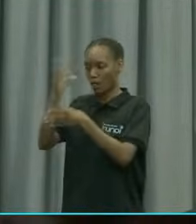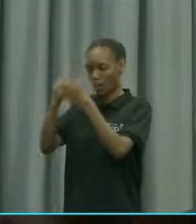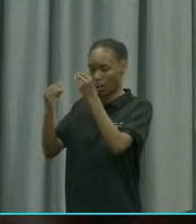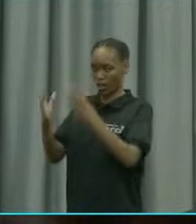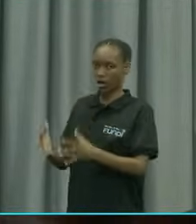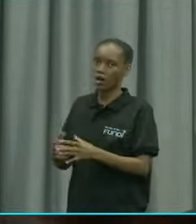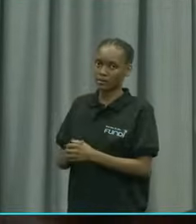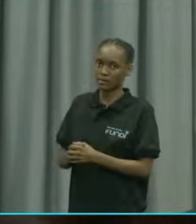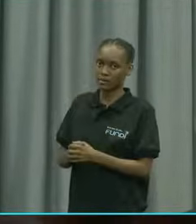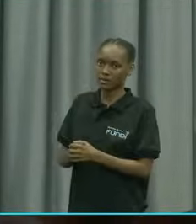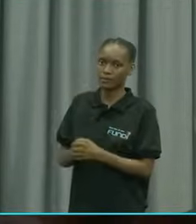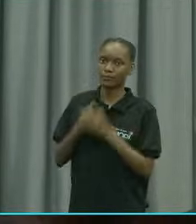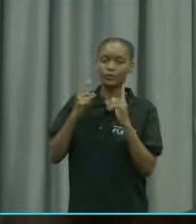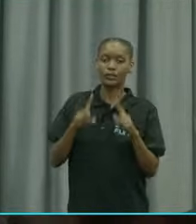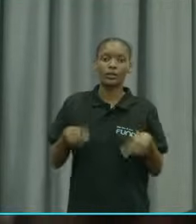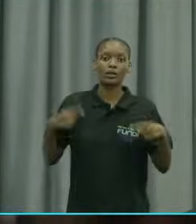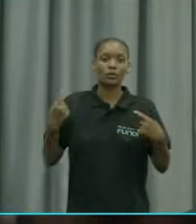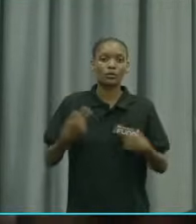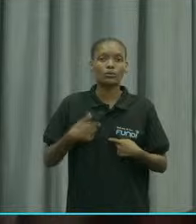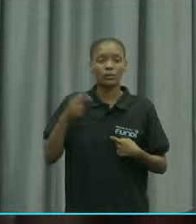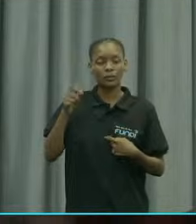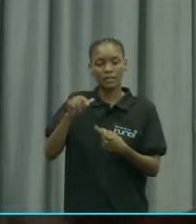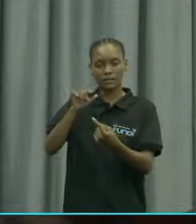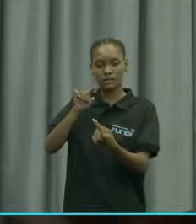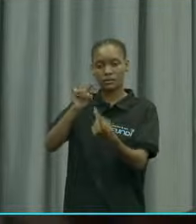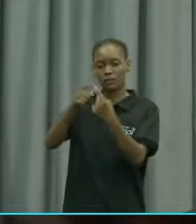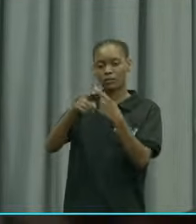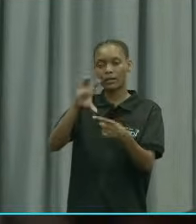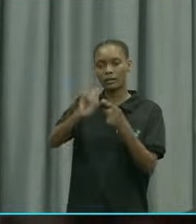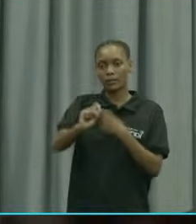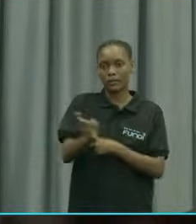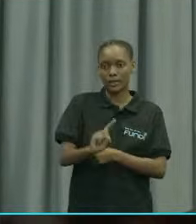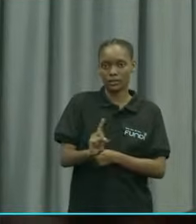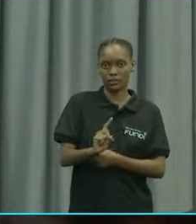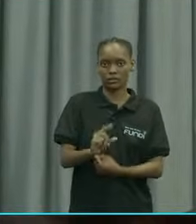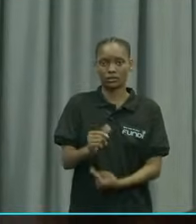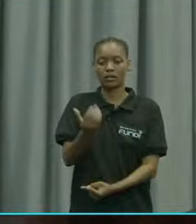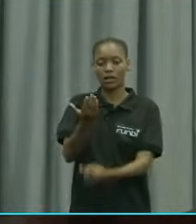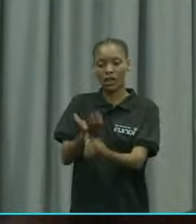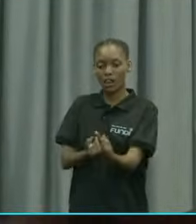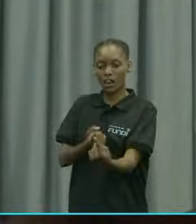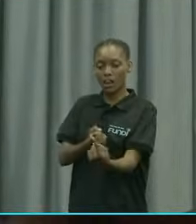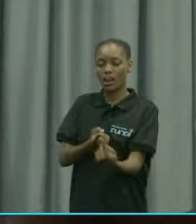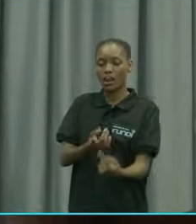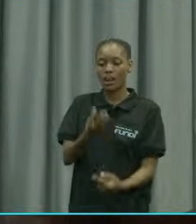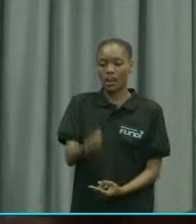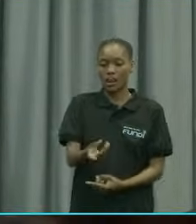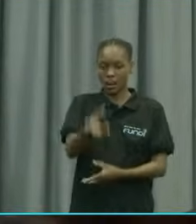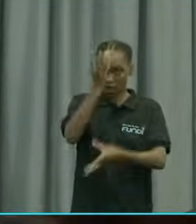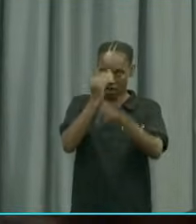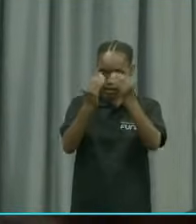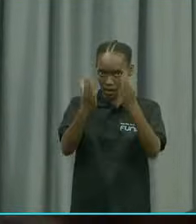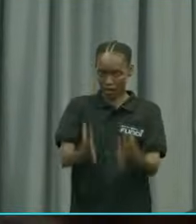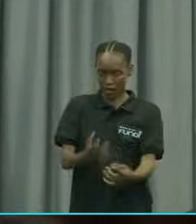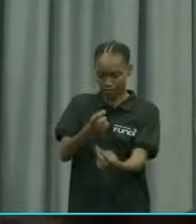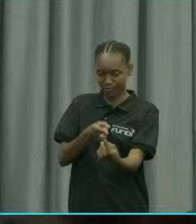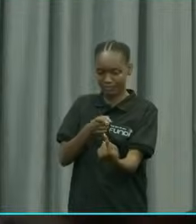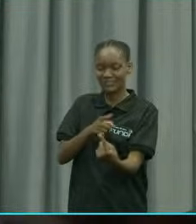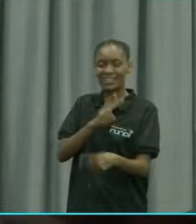we come to a point where we can say, let's look at this learner. These are the needs of this learner,